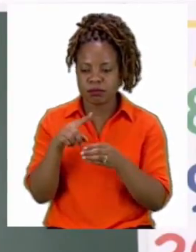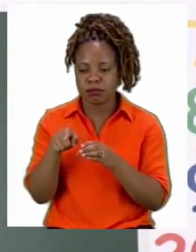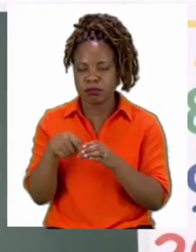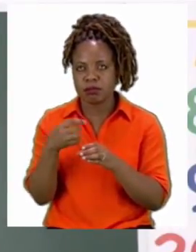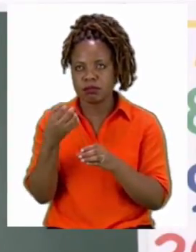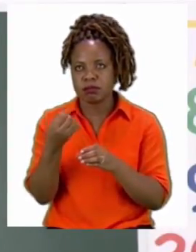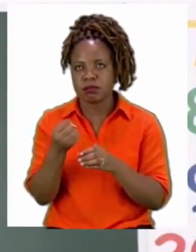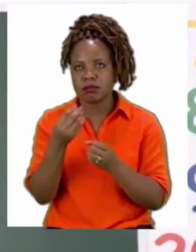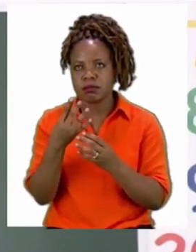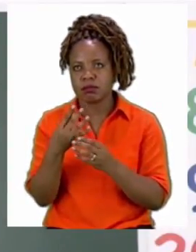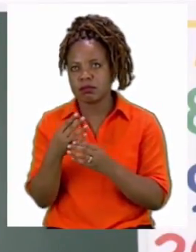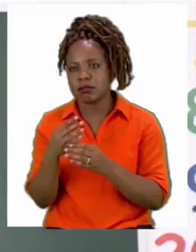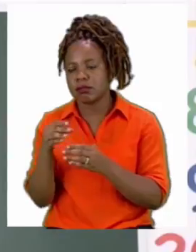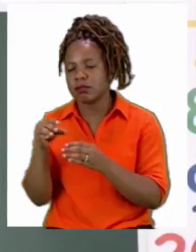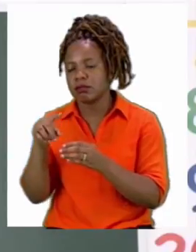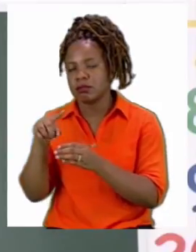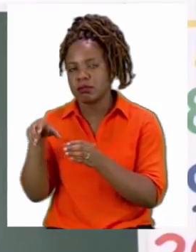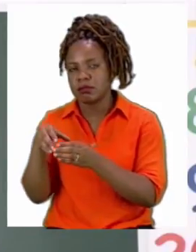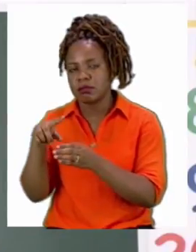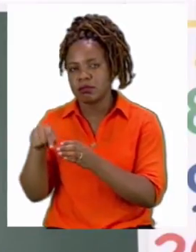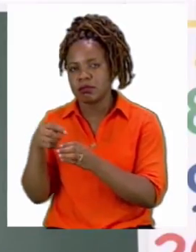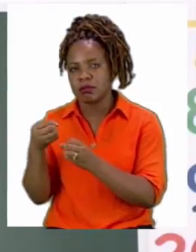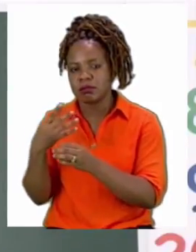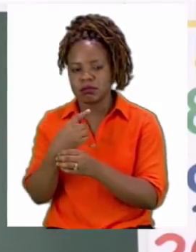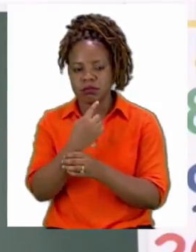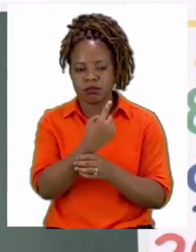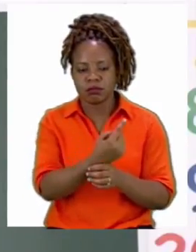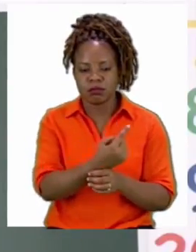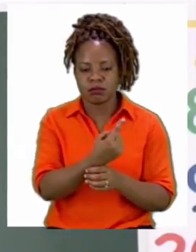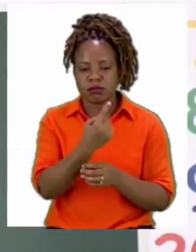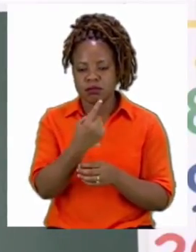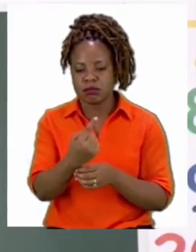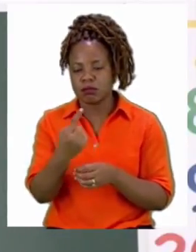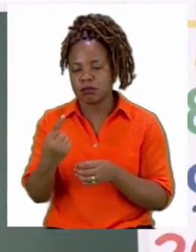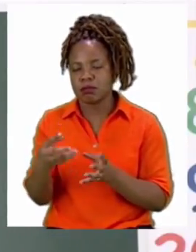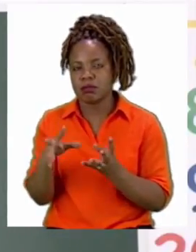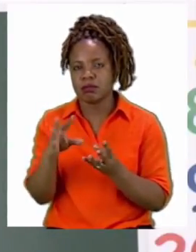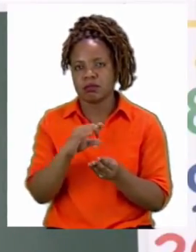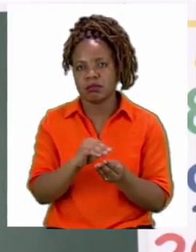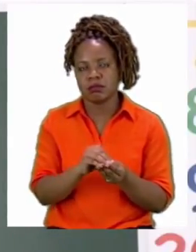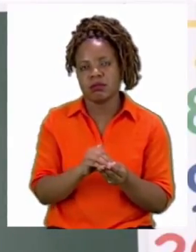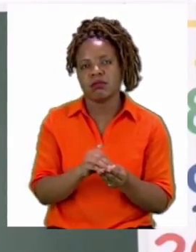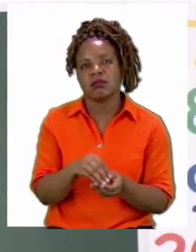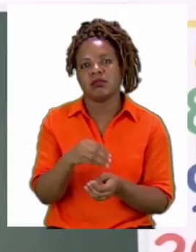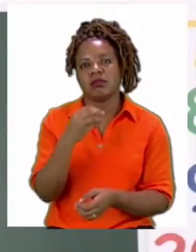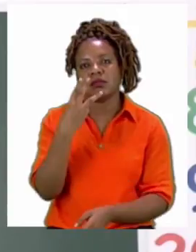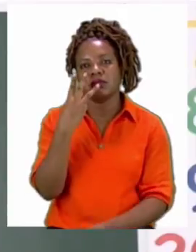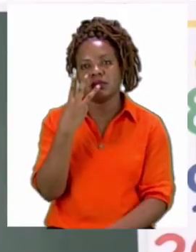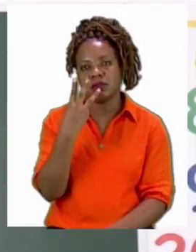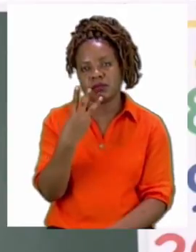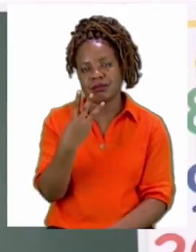have 1, 2, 3. So our answer